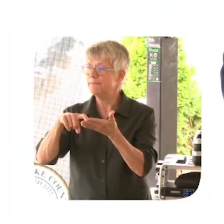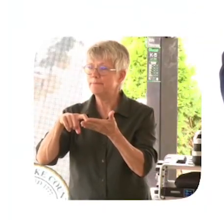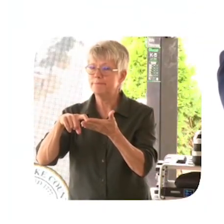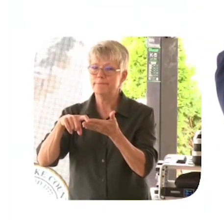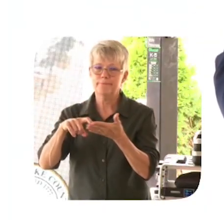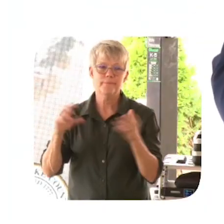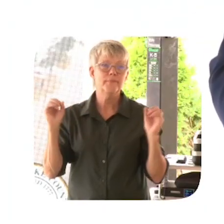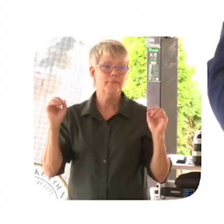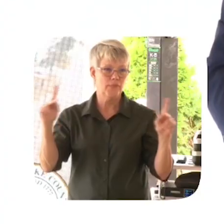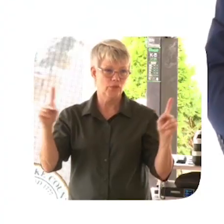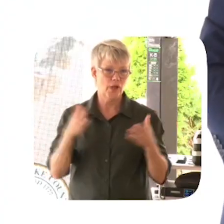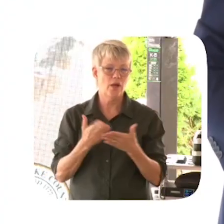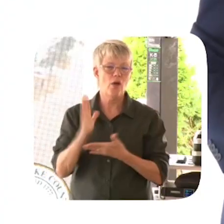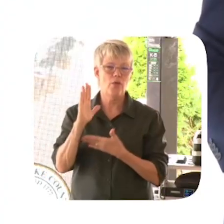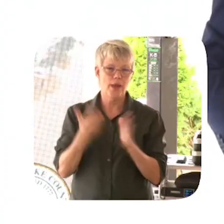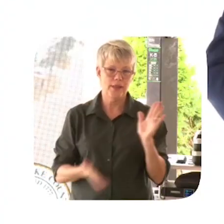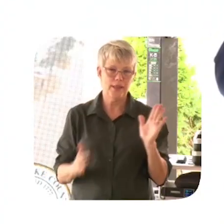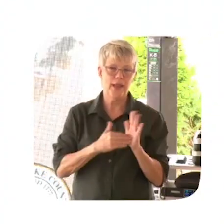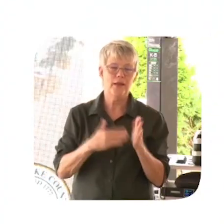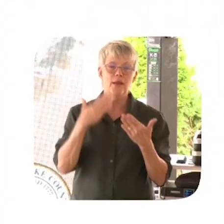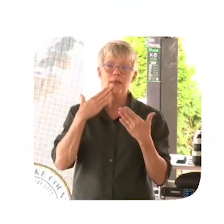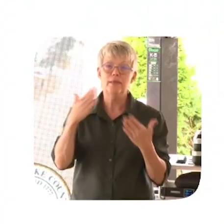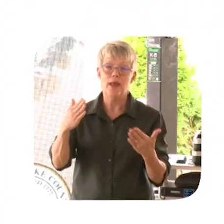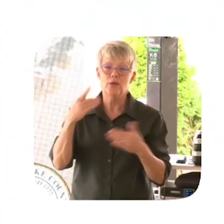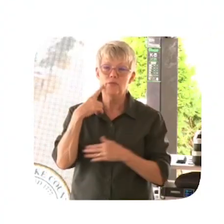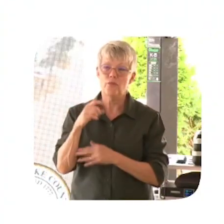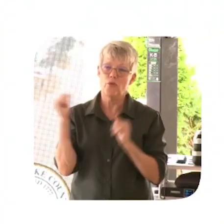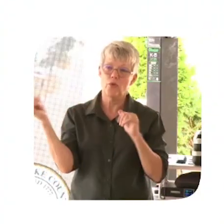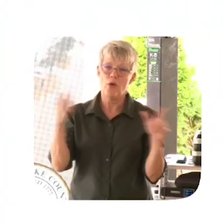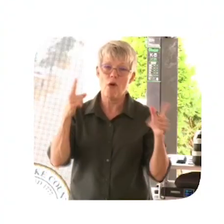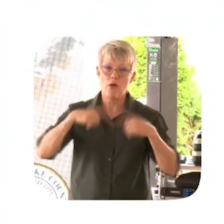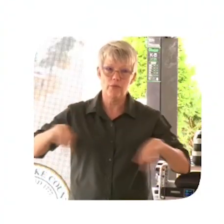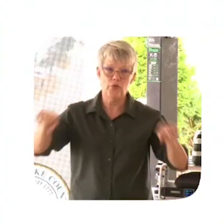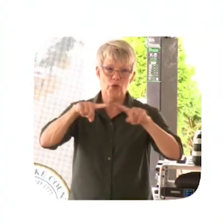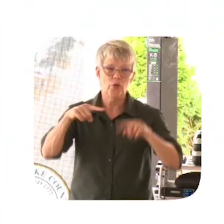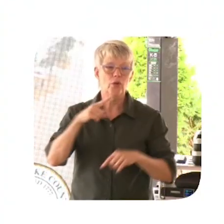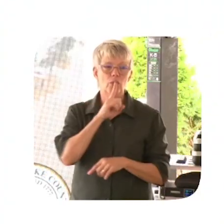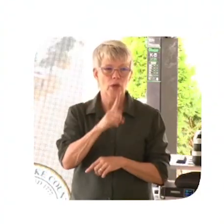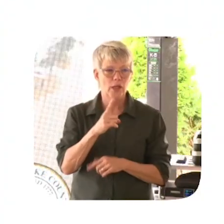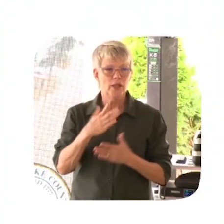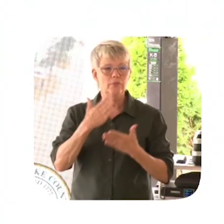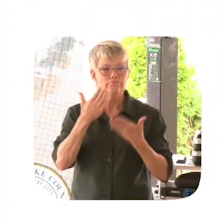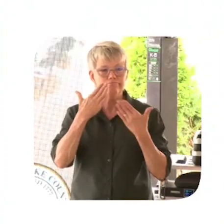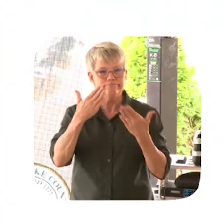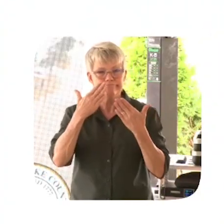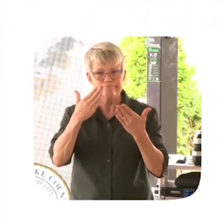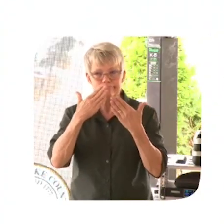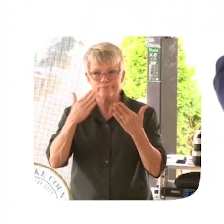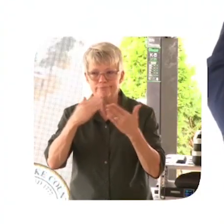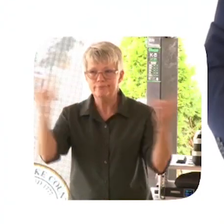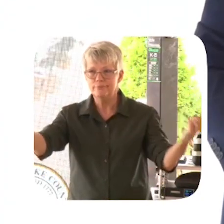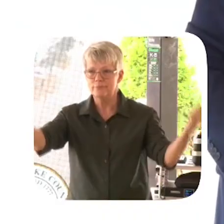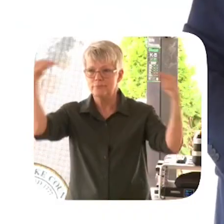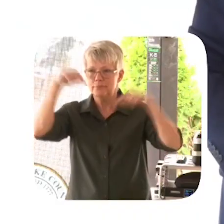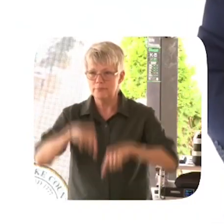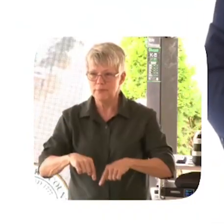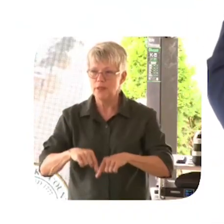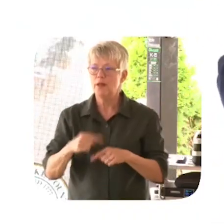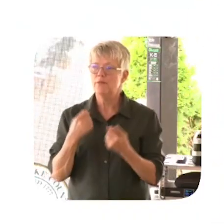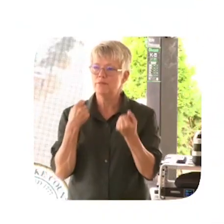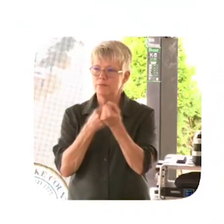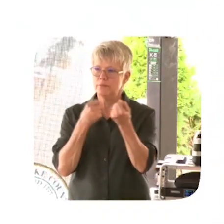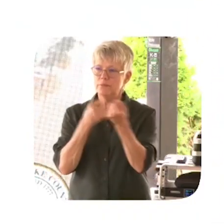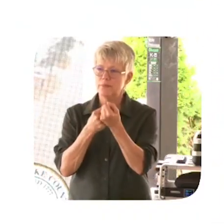Okay, all right. Again, thank you to all of you. We're grateful for your presence and grateful for all that you do to